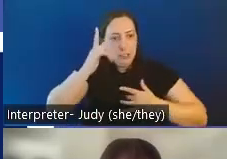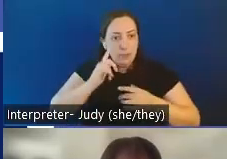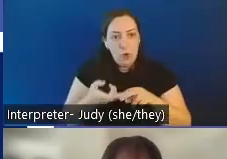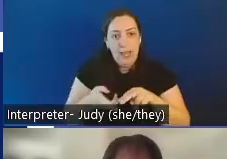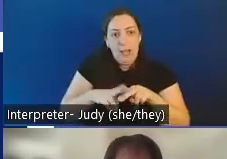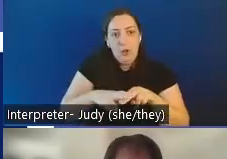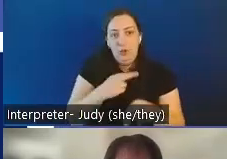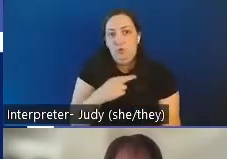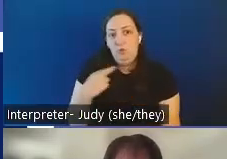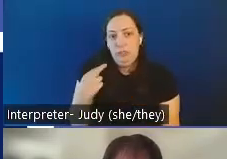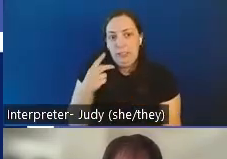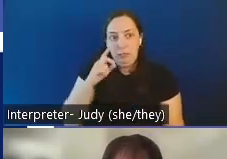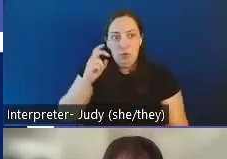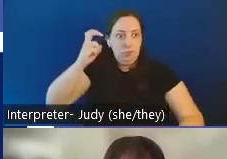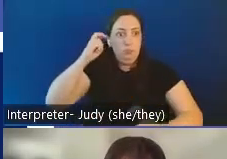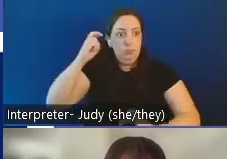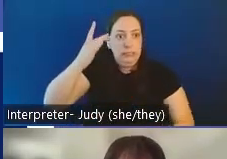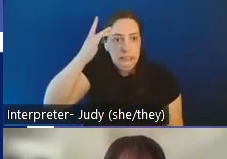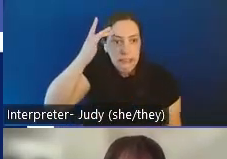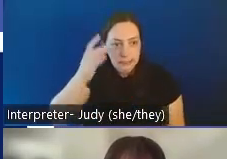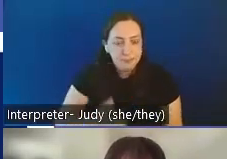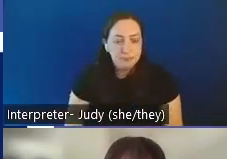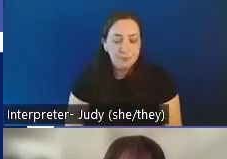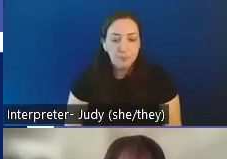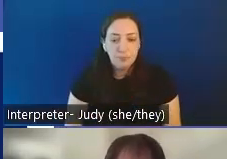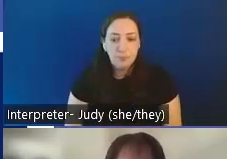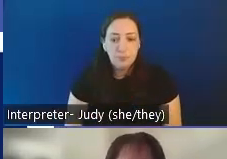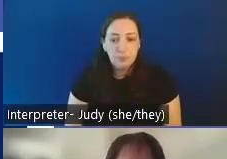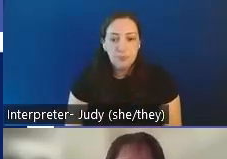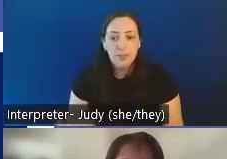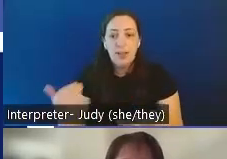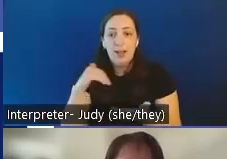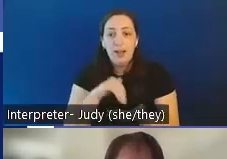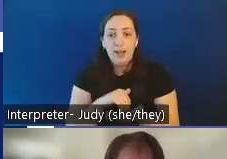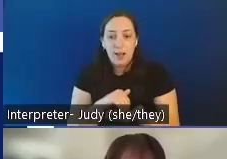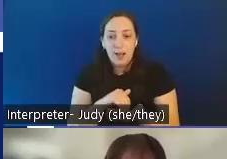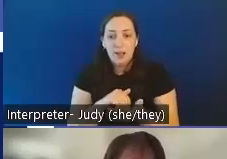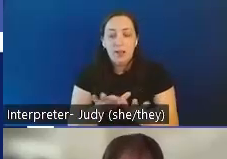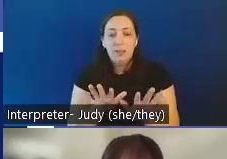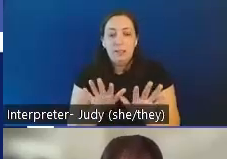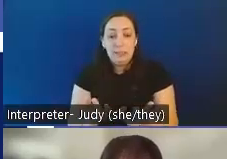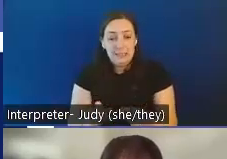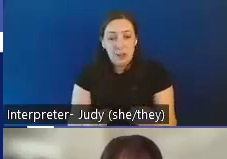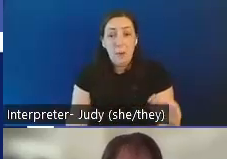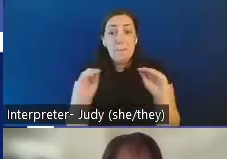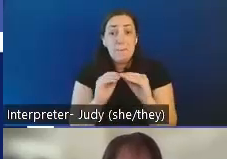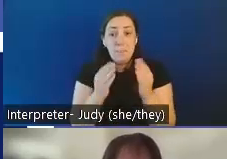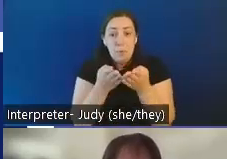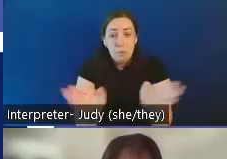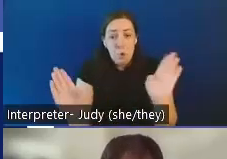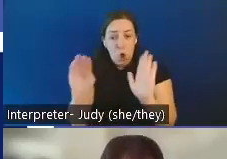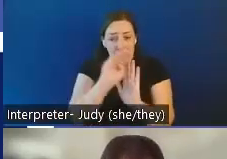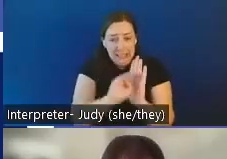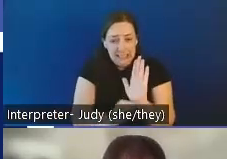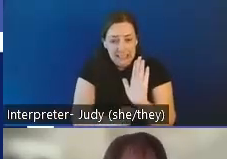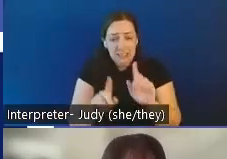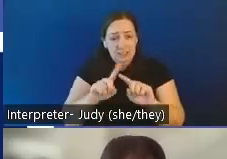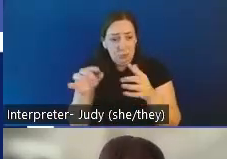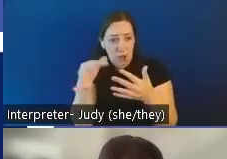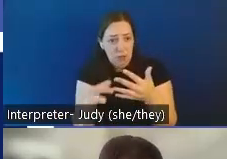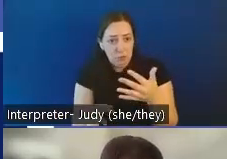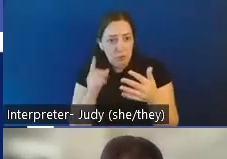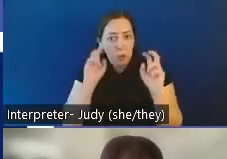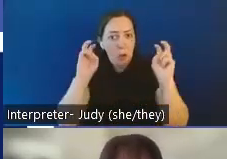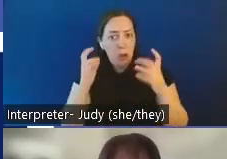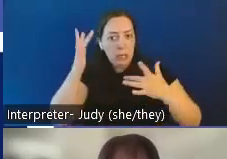sick. Now, I want to just say again out loud, it is even a broader list of conditions that is a high